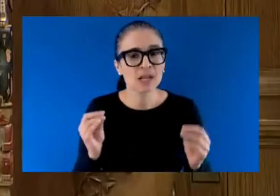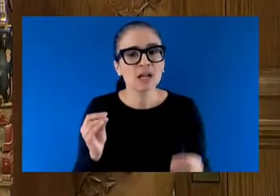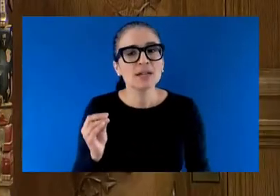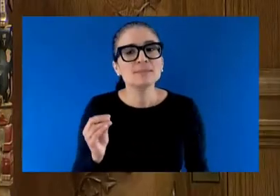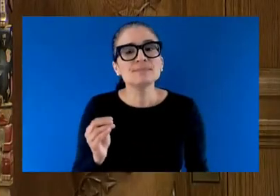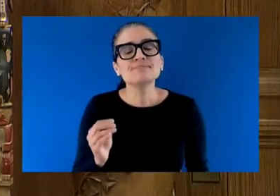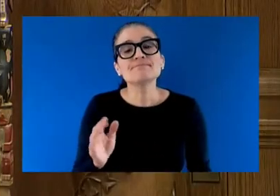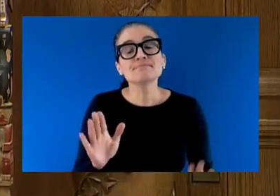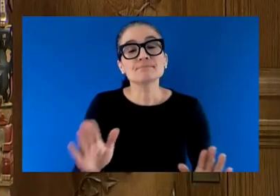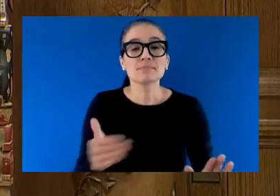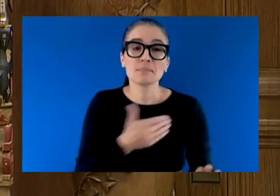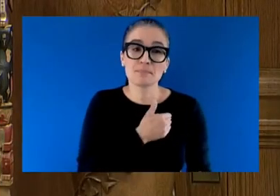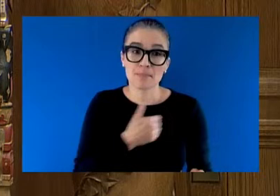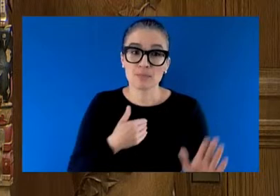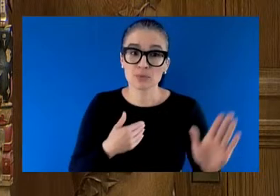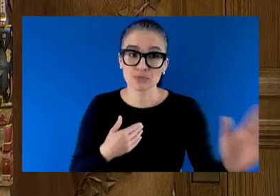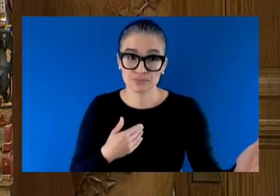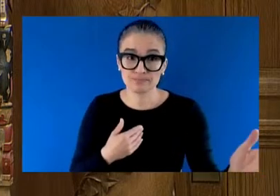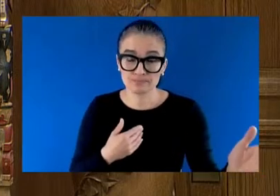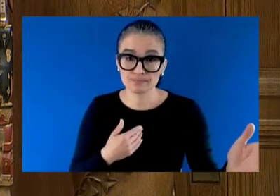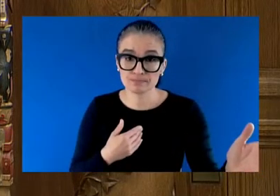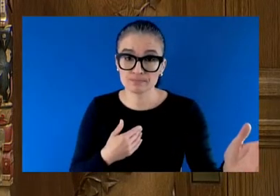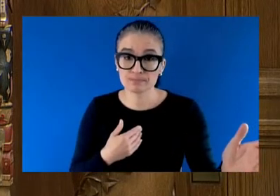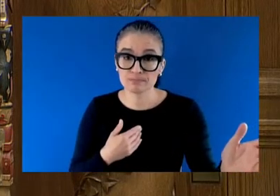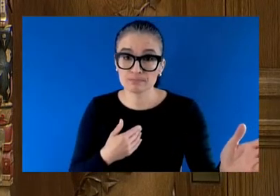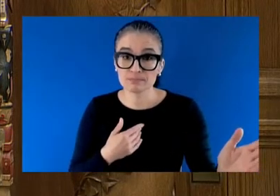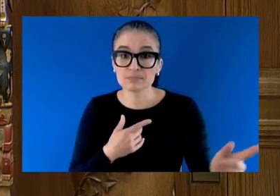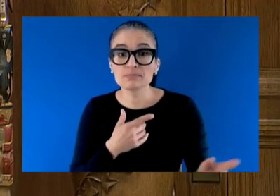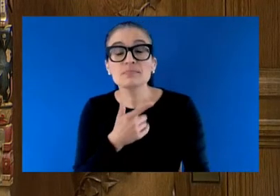Member for Abbotsford South.